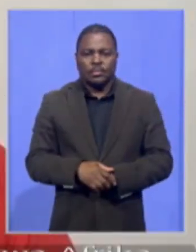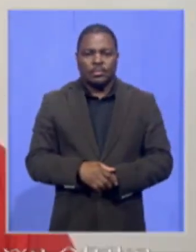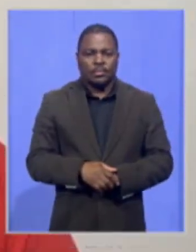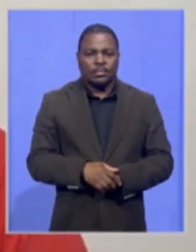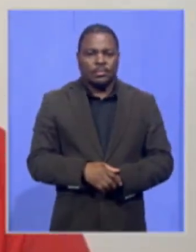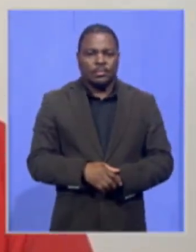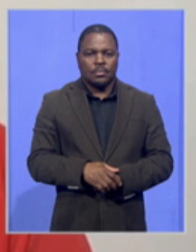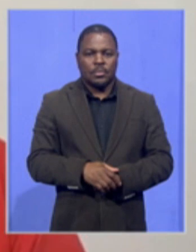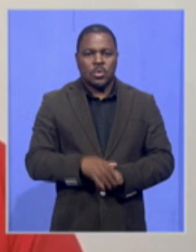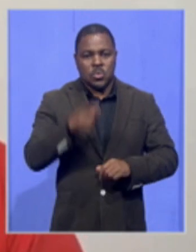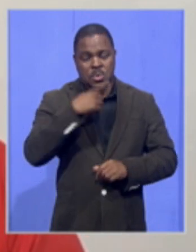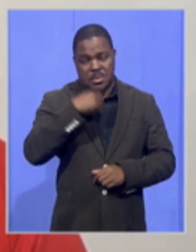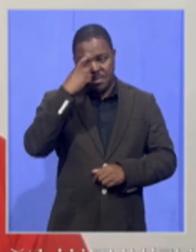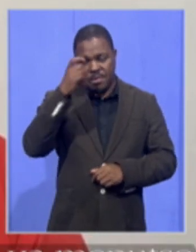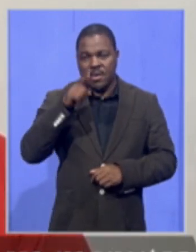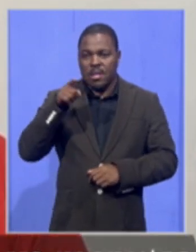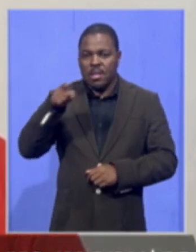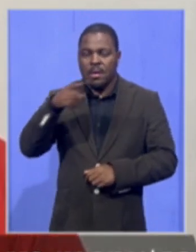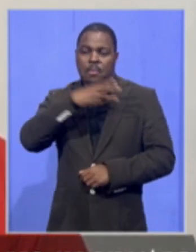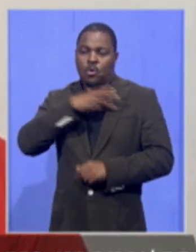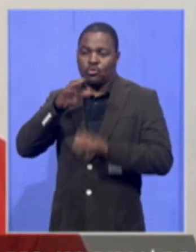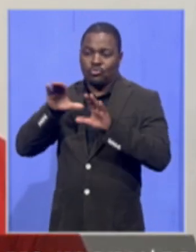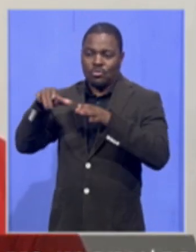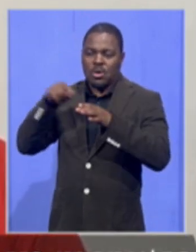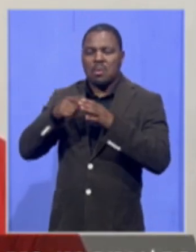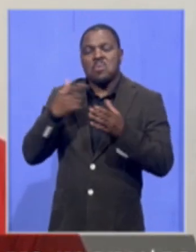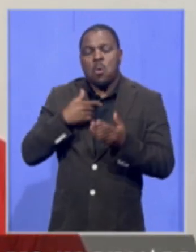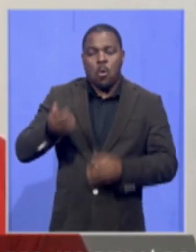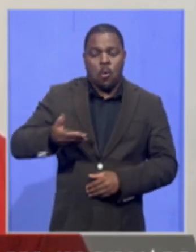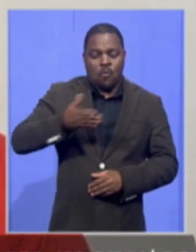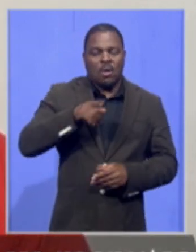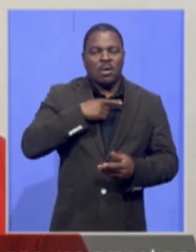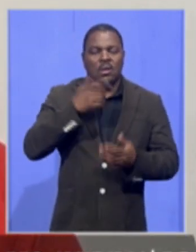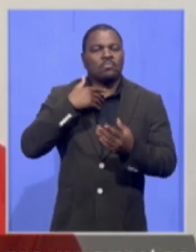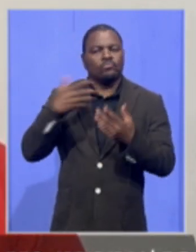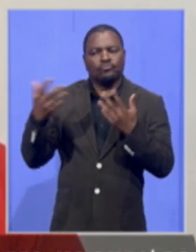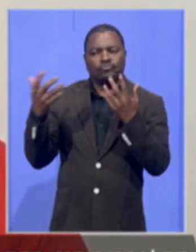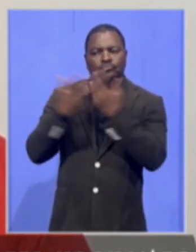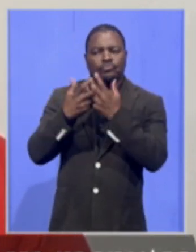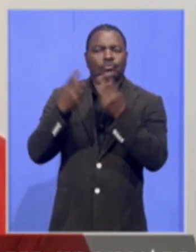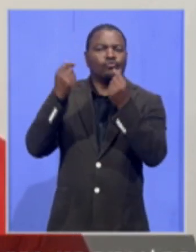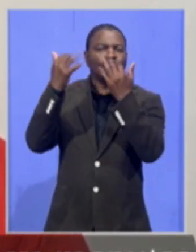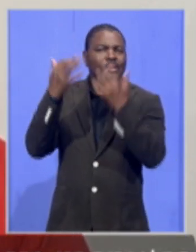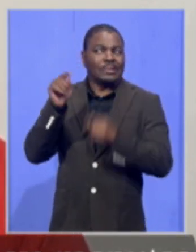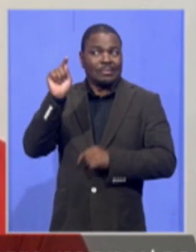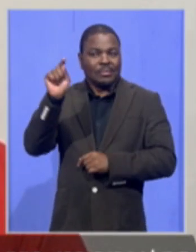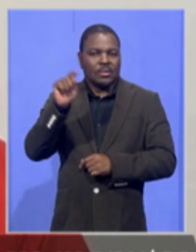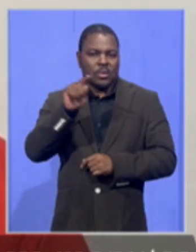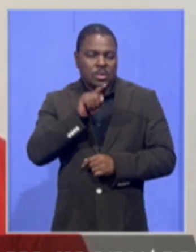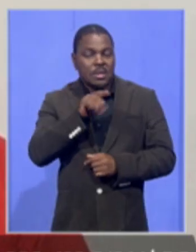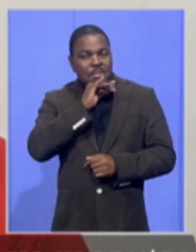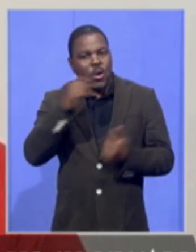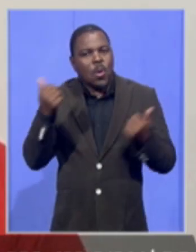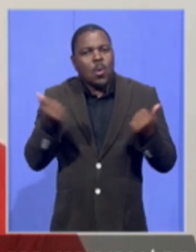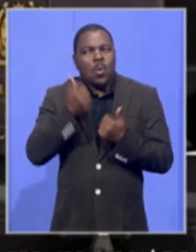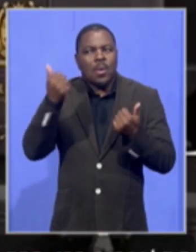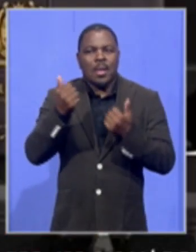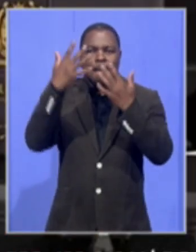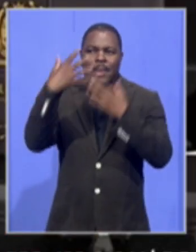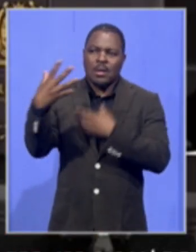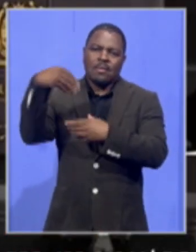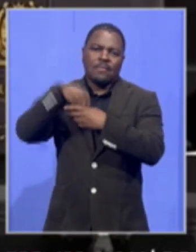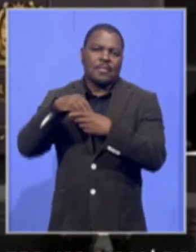it that the offer from the employer has the concurrence from Treasury. As a result, it means it is already included in the